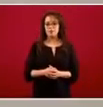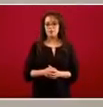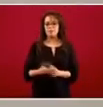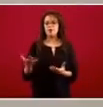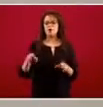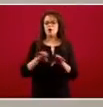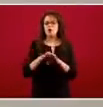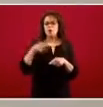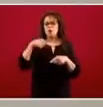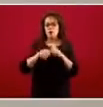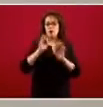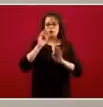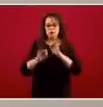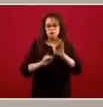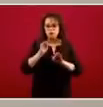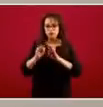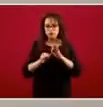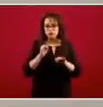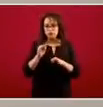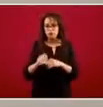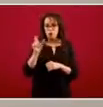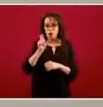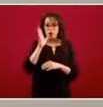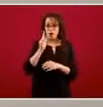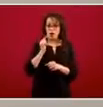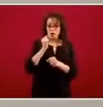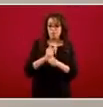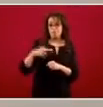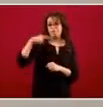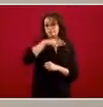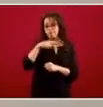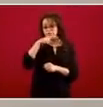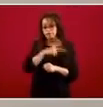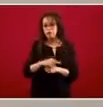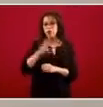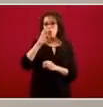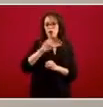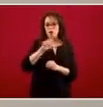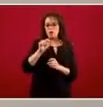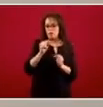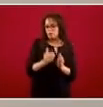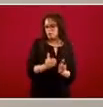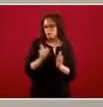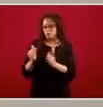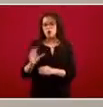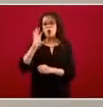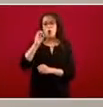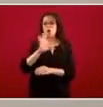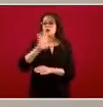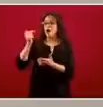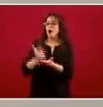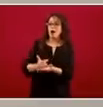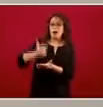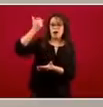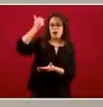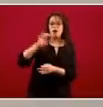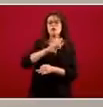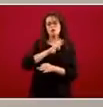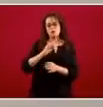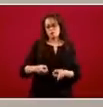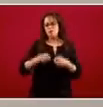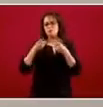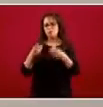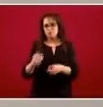death. So these experimental treatments can be initiated at an early stage and an intermediate state